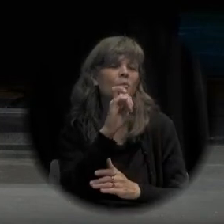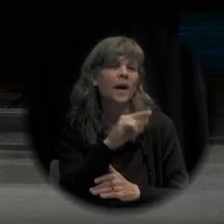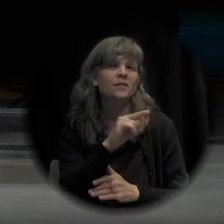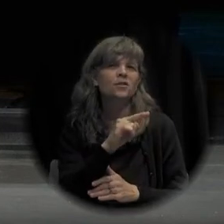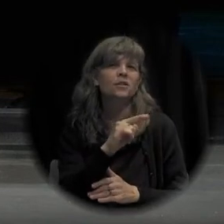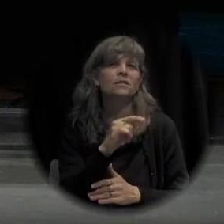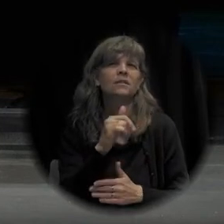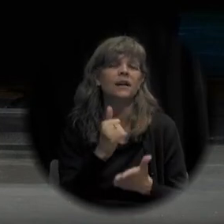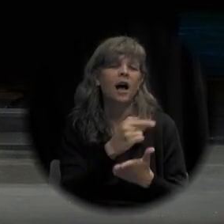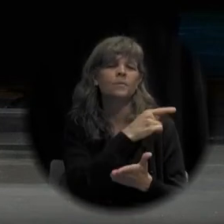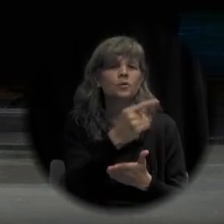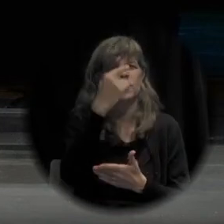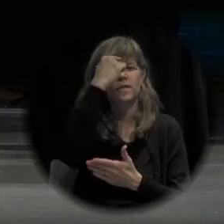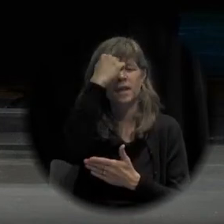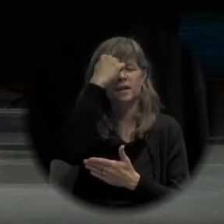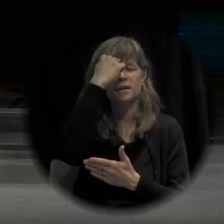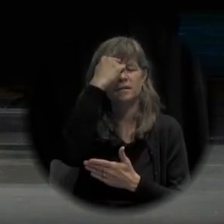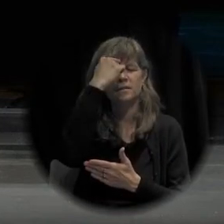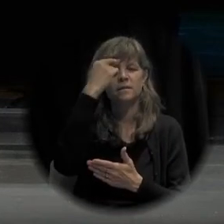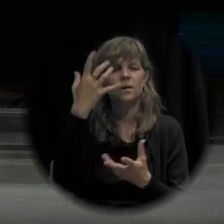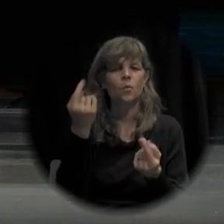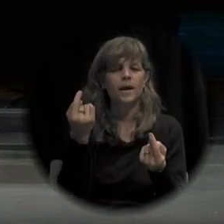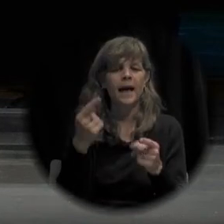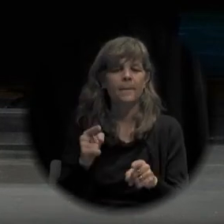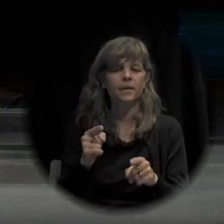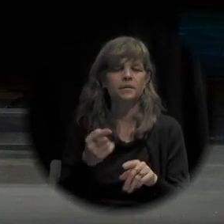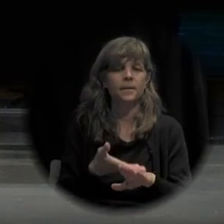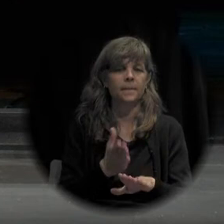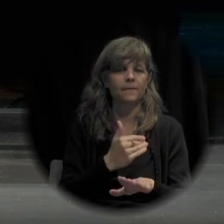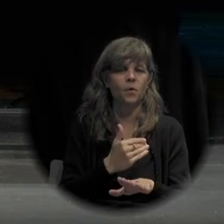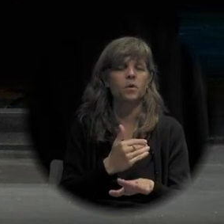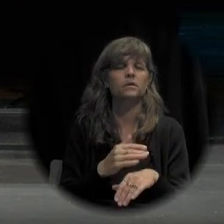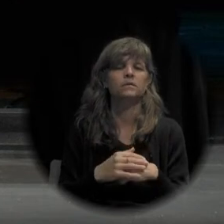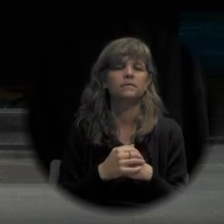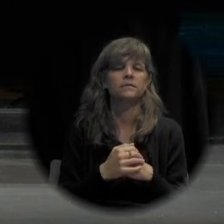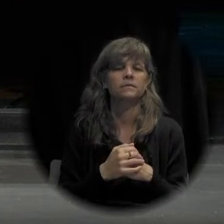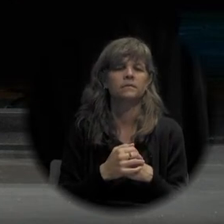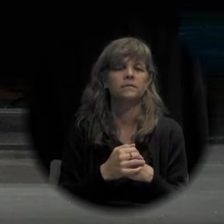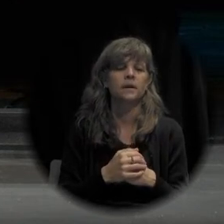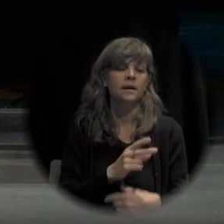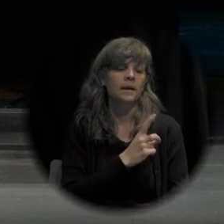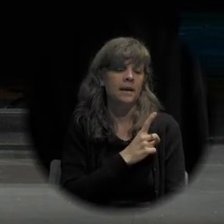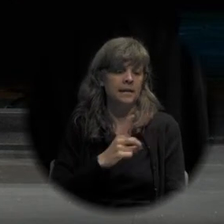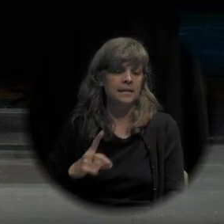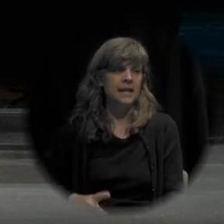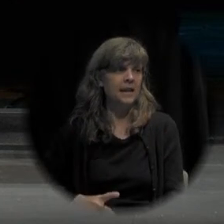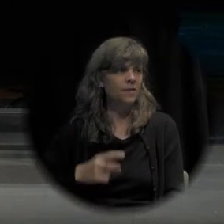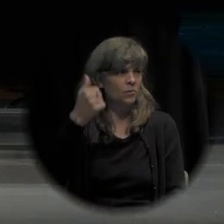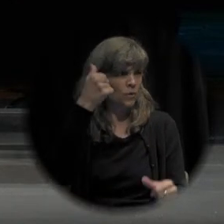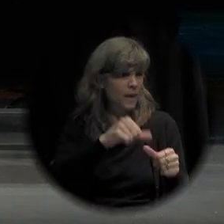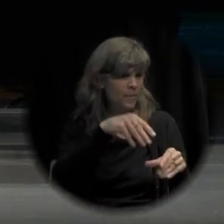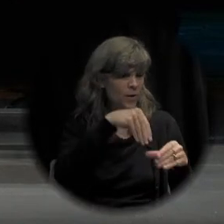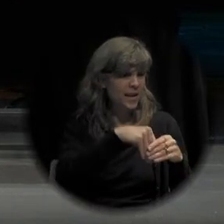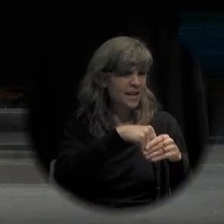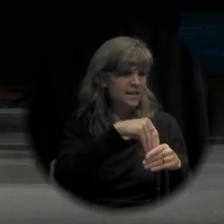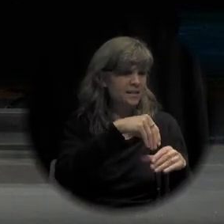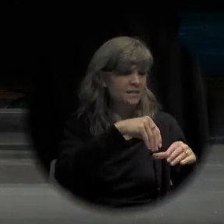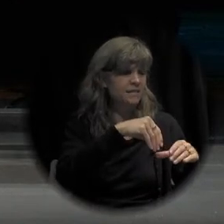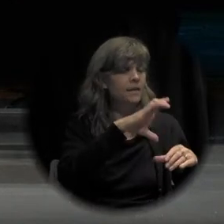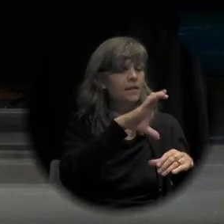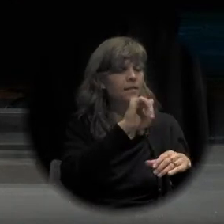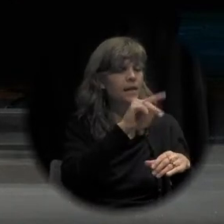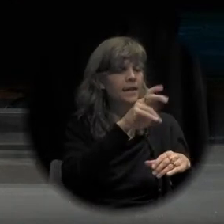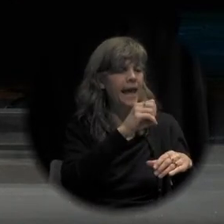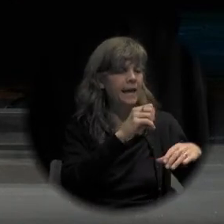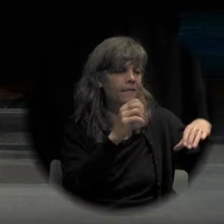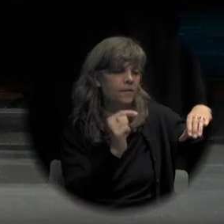just previously happened not too long before. And that's the story I already told you about. David in the cave. After David chooses not to